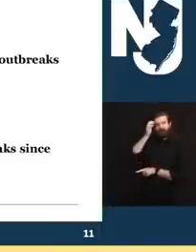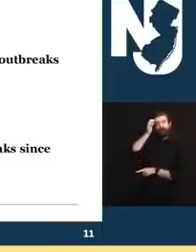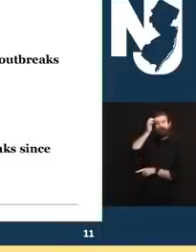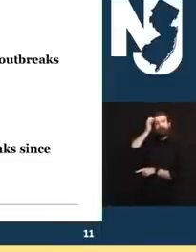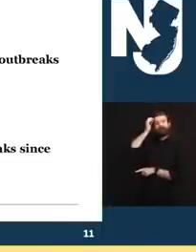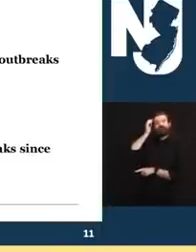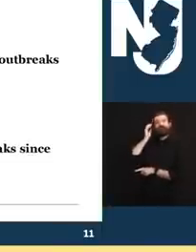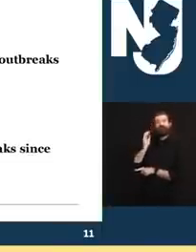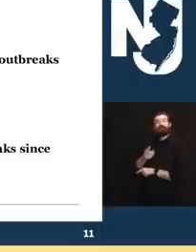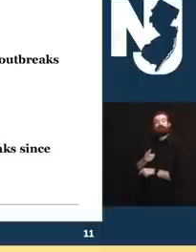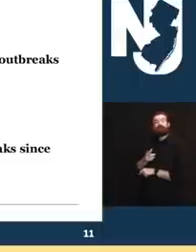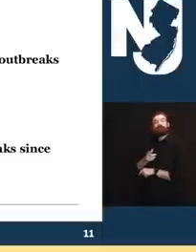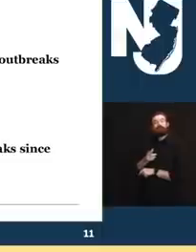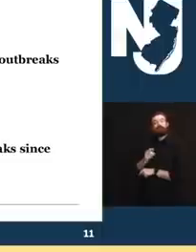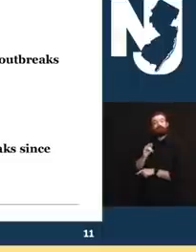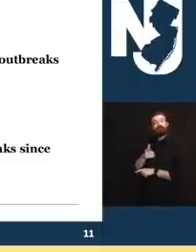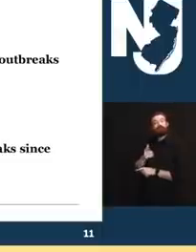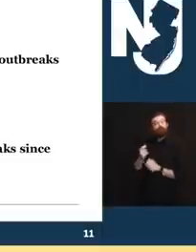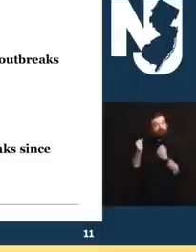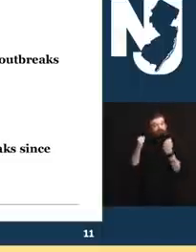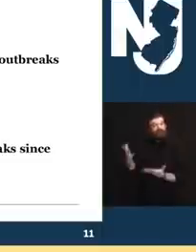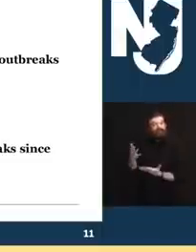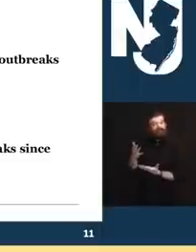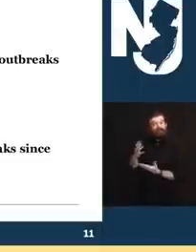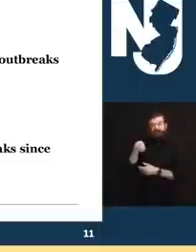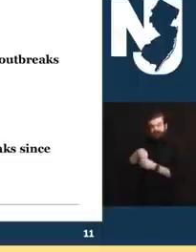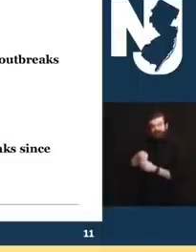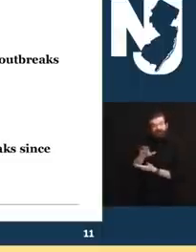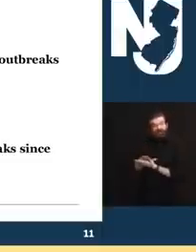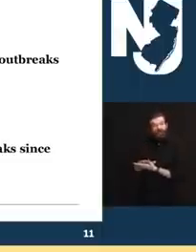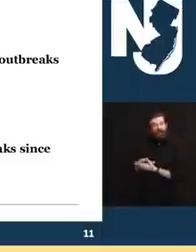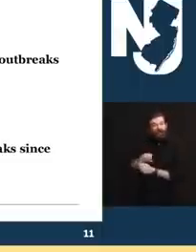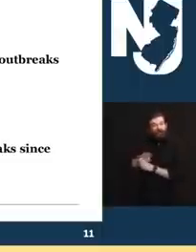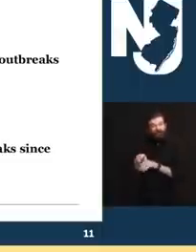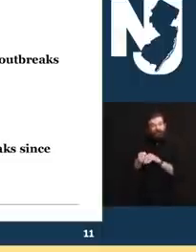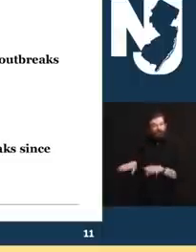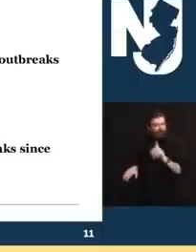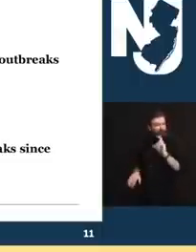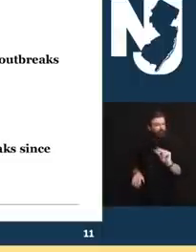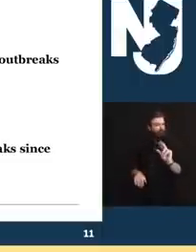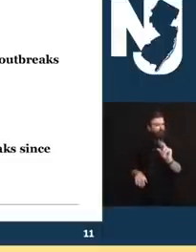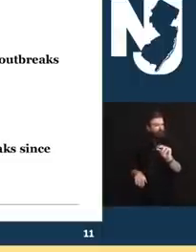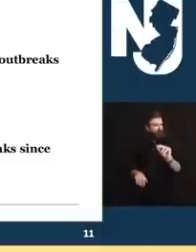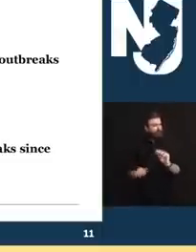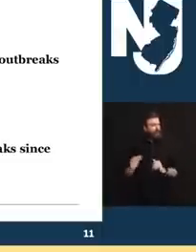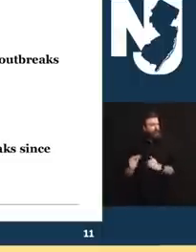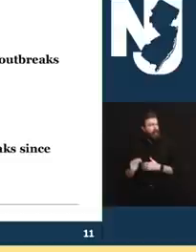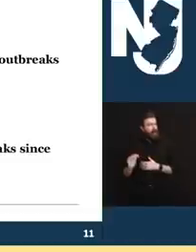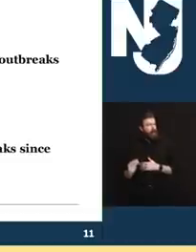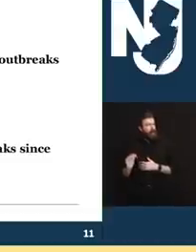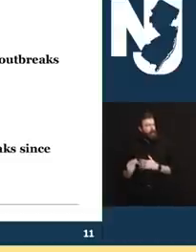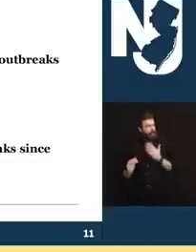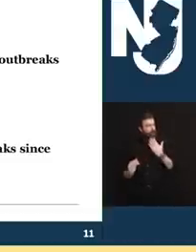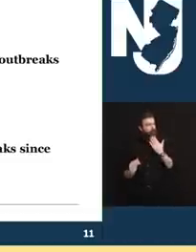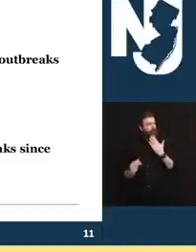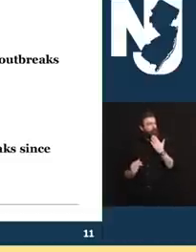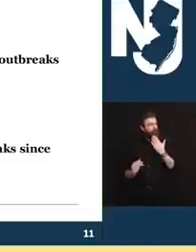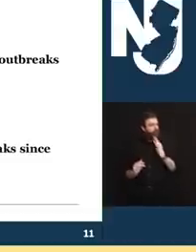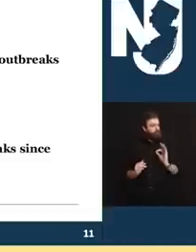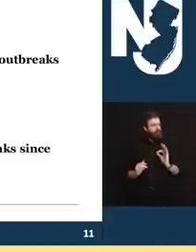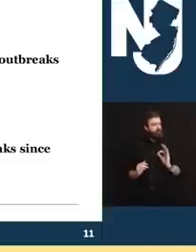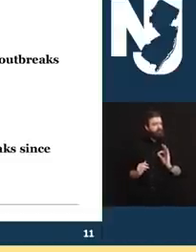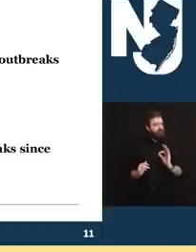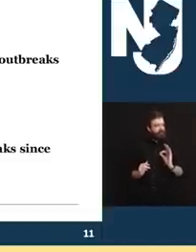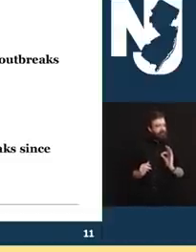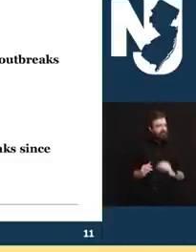say, we'll keep it here for a second. Let's repeat something. This does not mean that it's a normal school year. It doesn't mean that it is